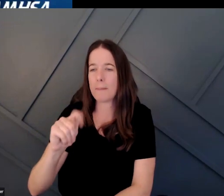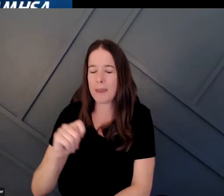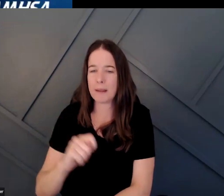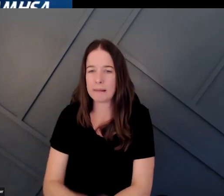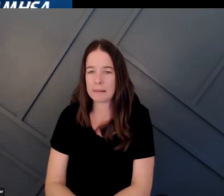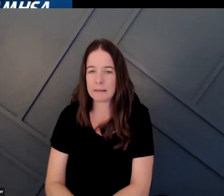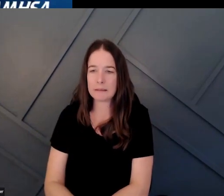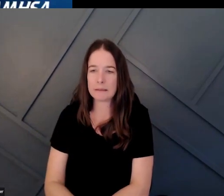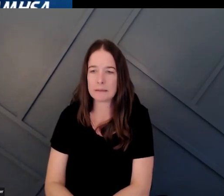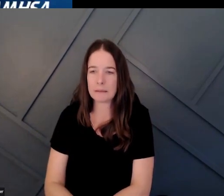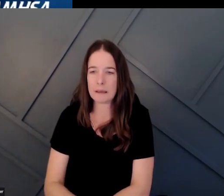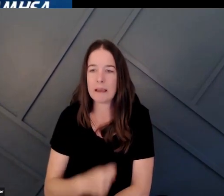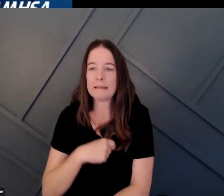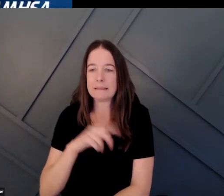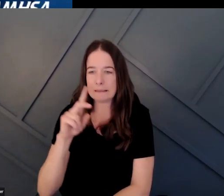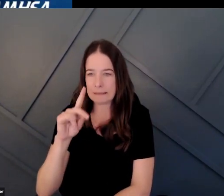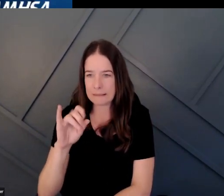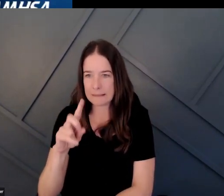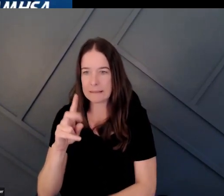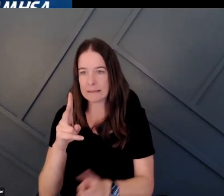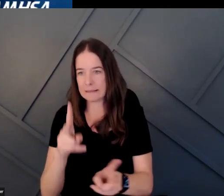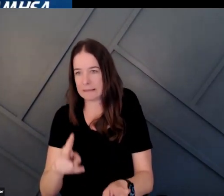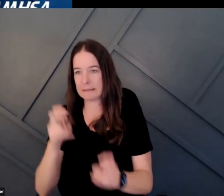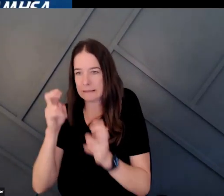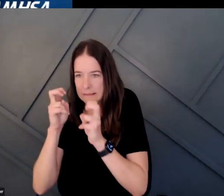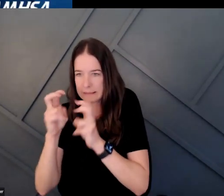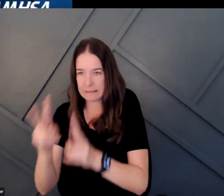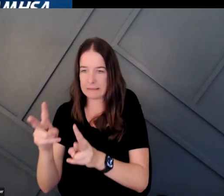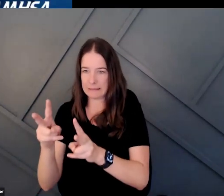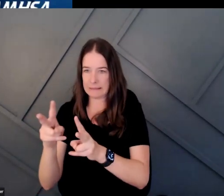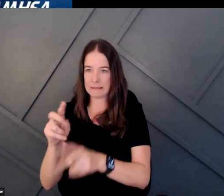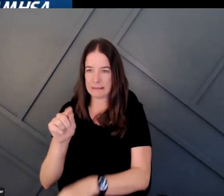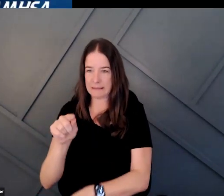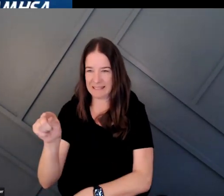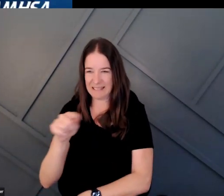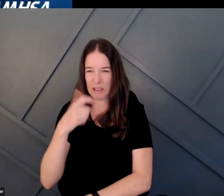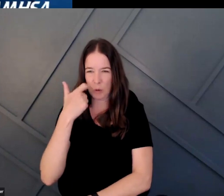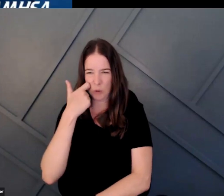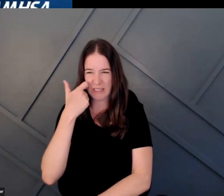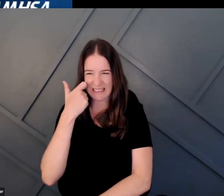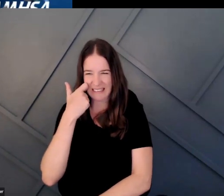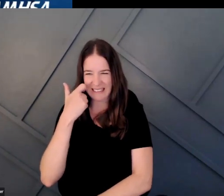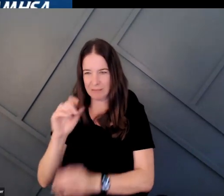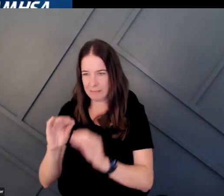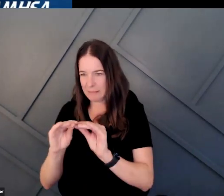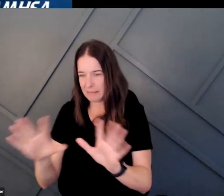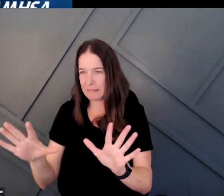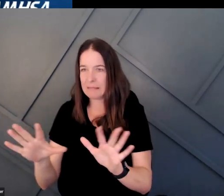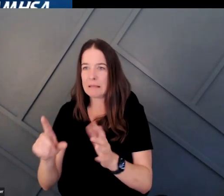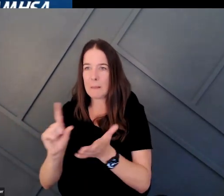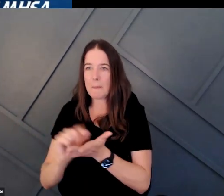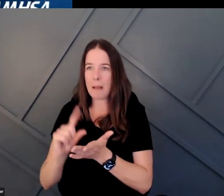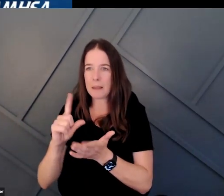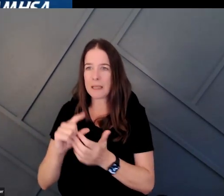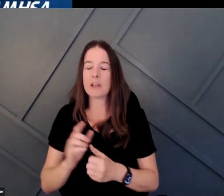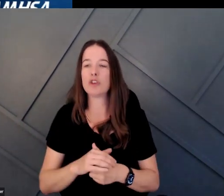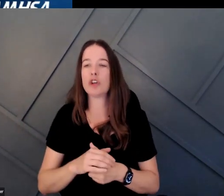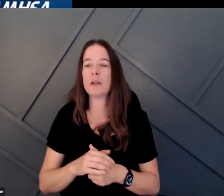public-facing attempt at public education that I was a part of, which is a global